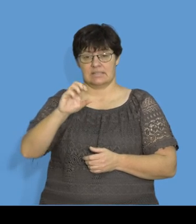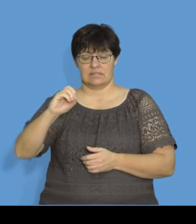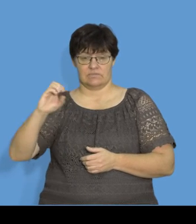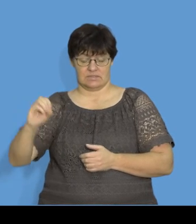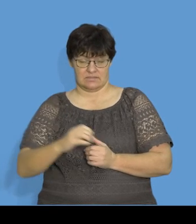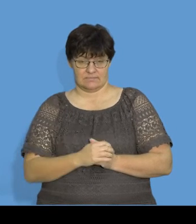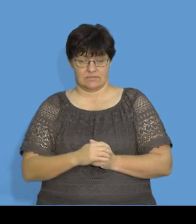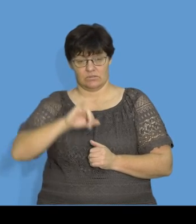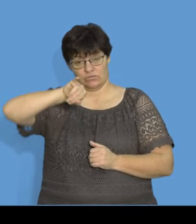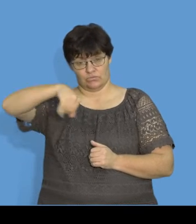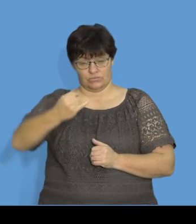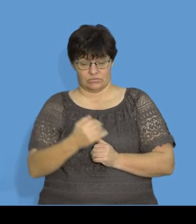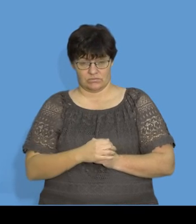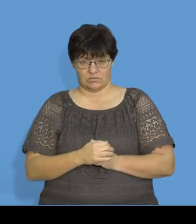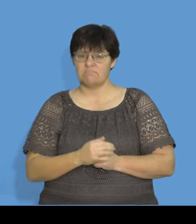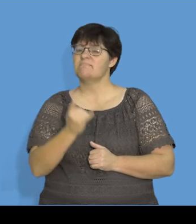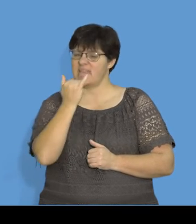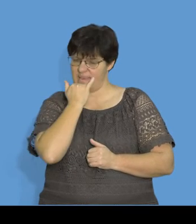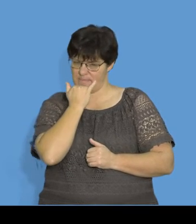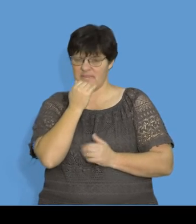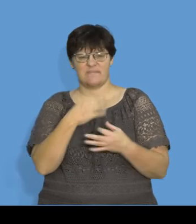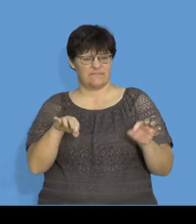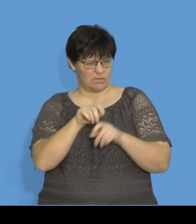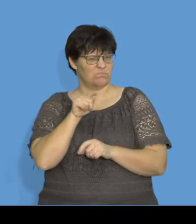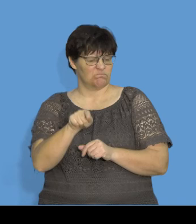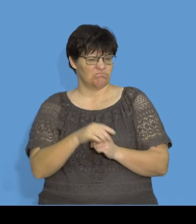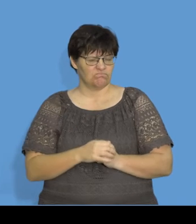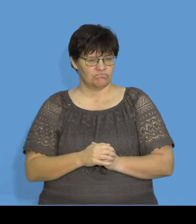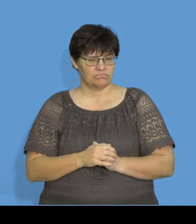19,600. I'm happy with that value